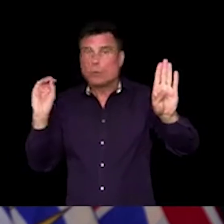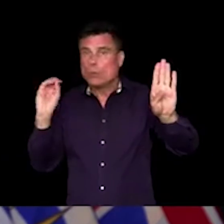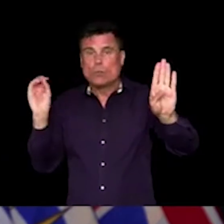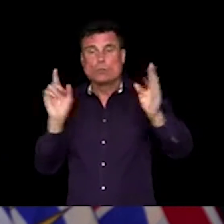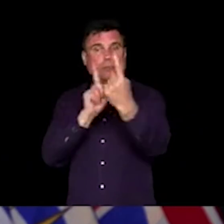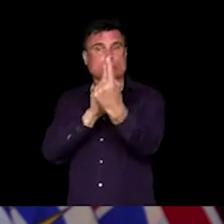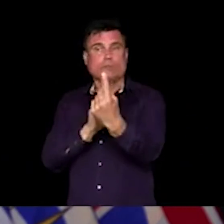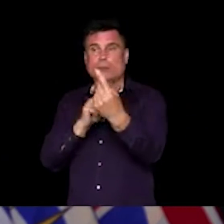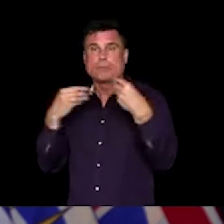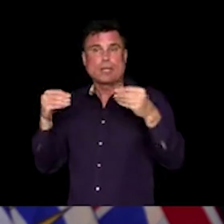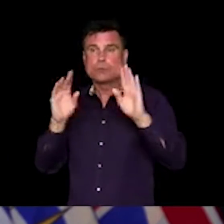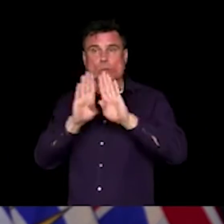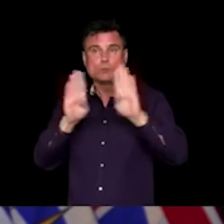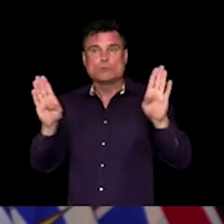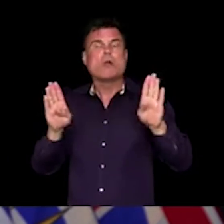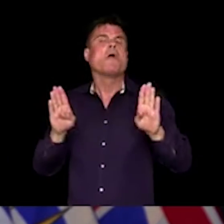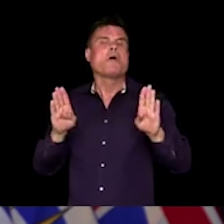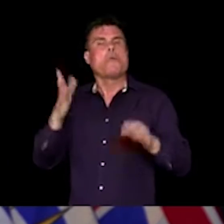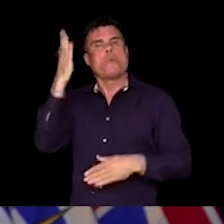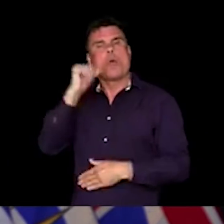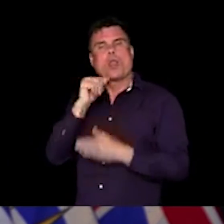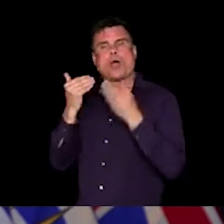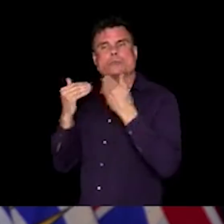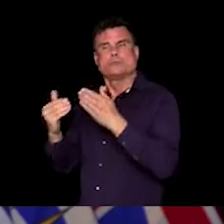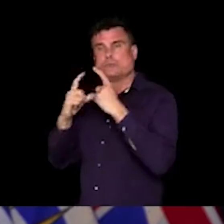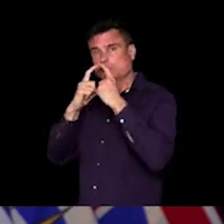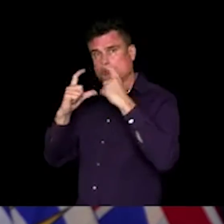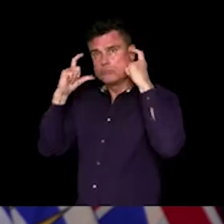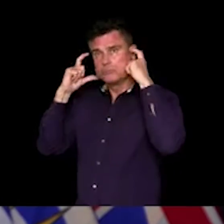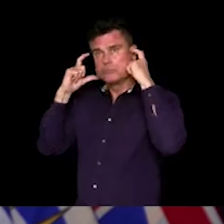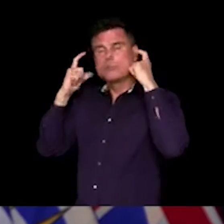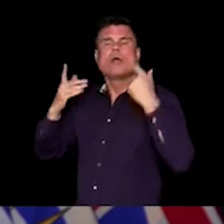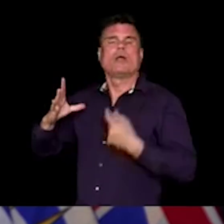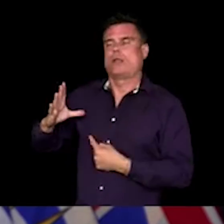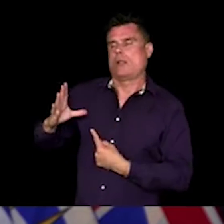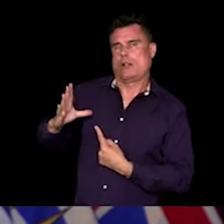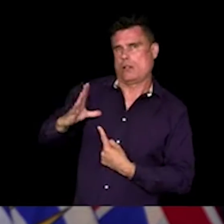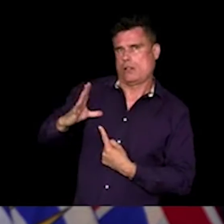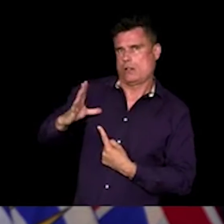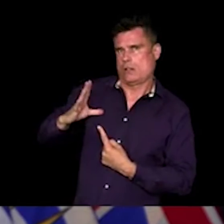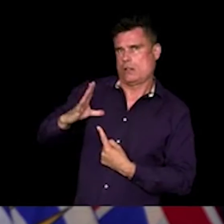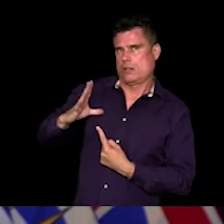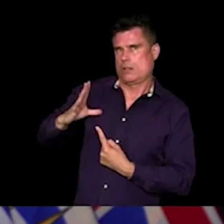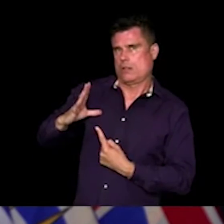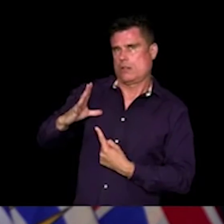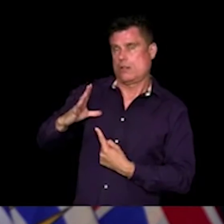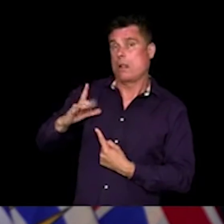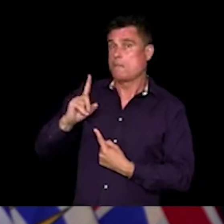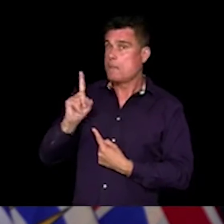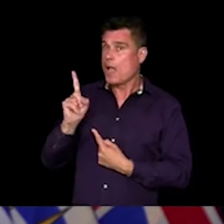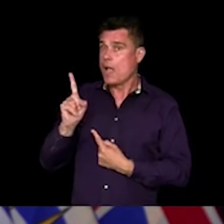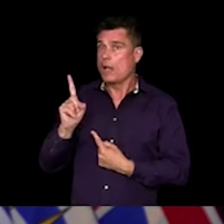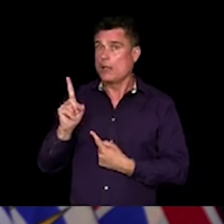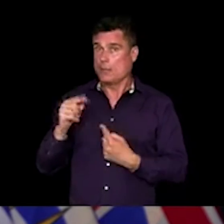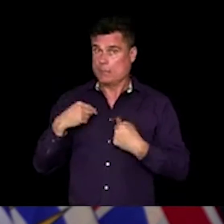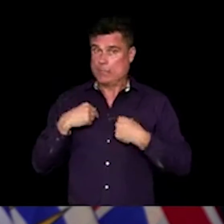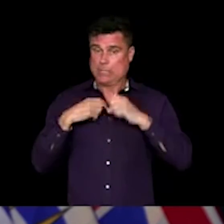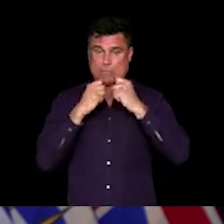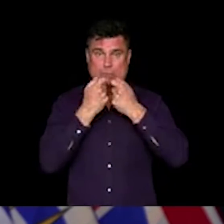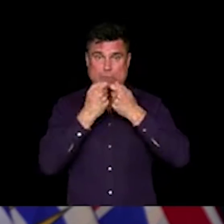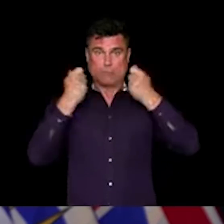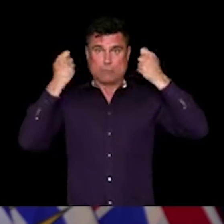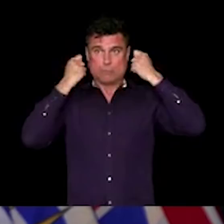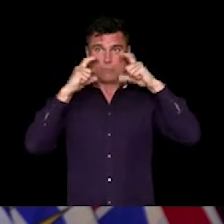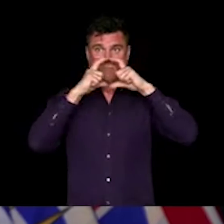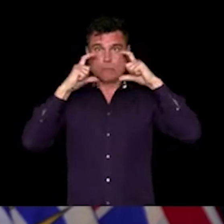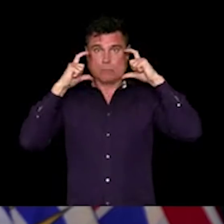short-term wearing of a mask may prevent transmission in those situations. But it's not about protecting me. If I am wearing a mask, and we've said